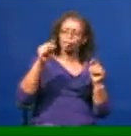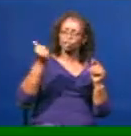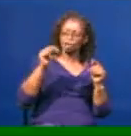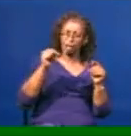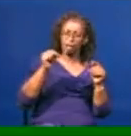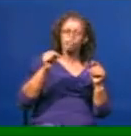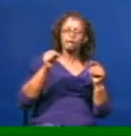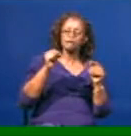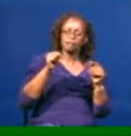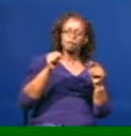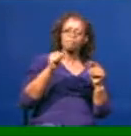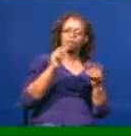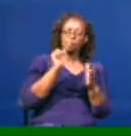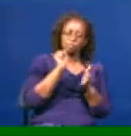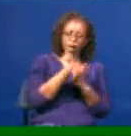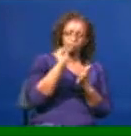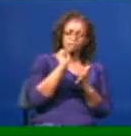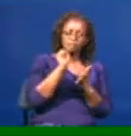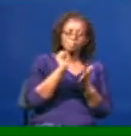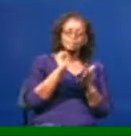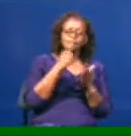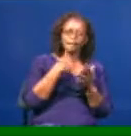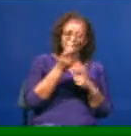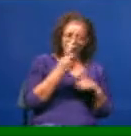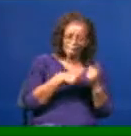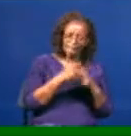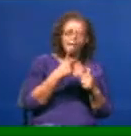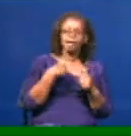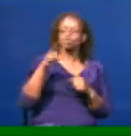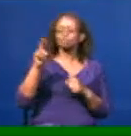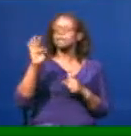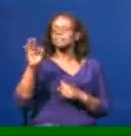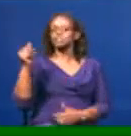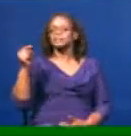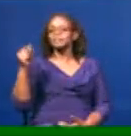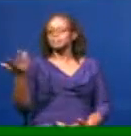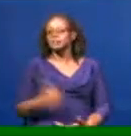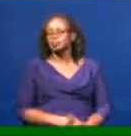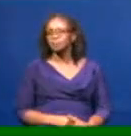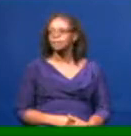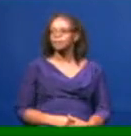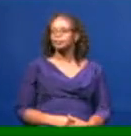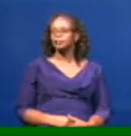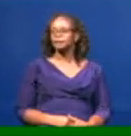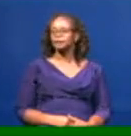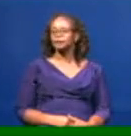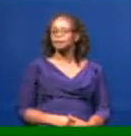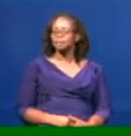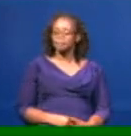it to its suppliers at 23 shillings? The same